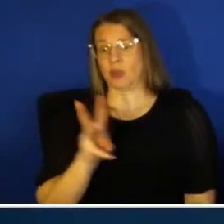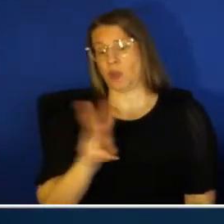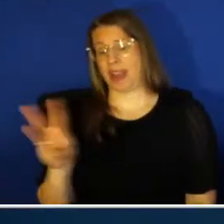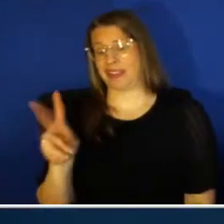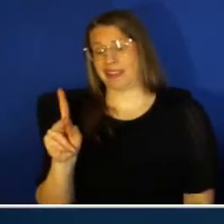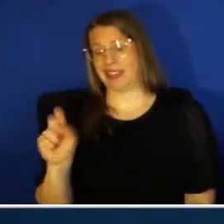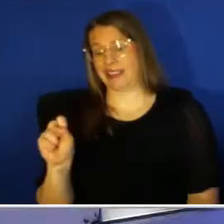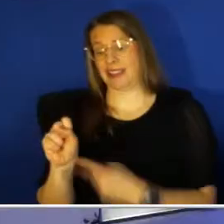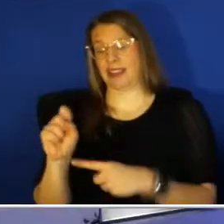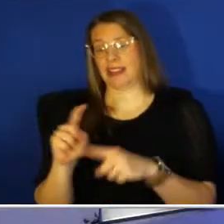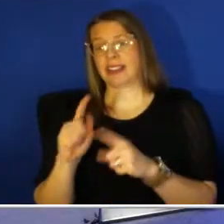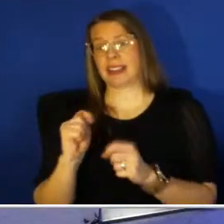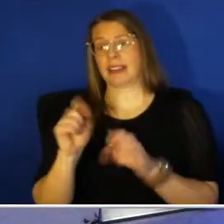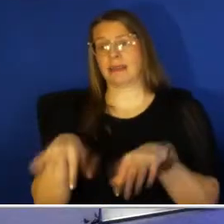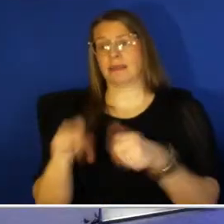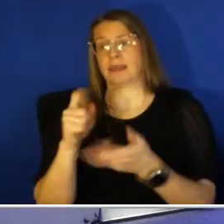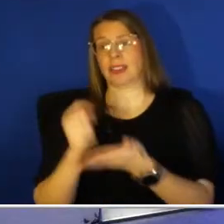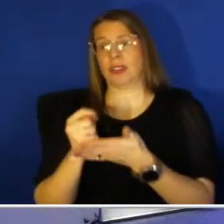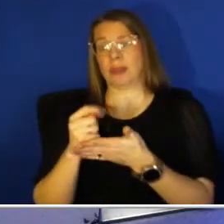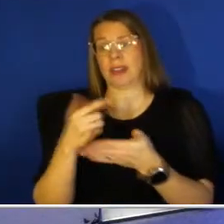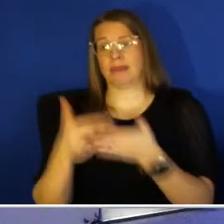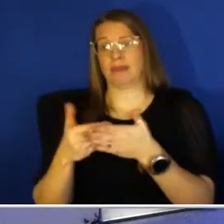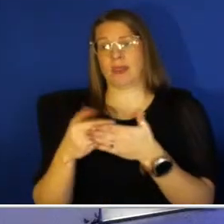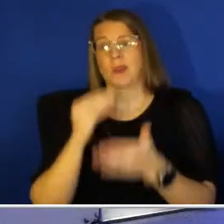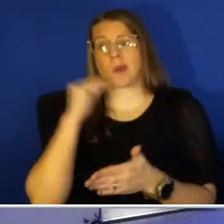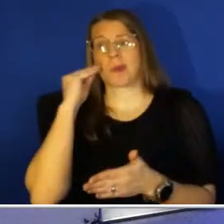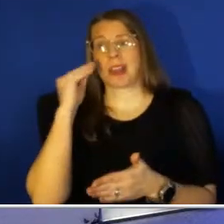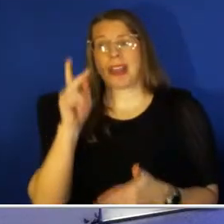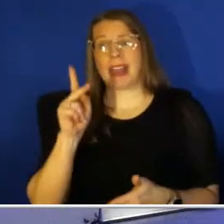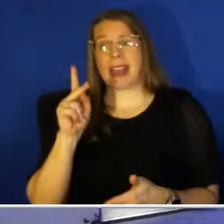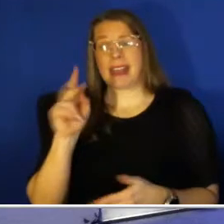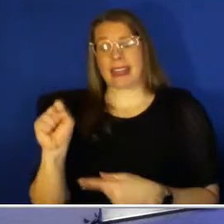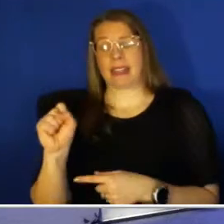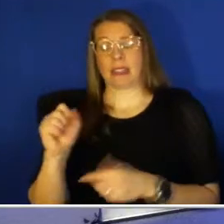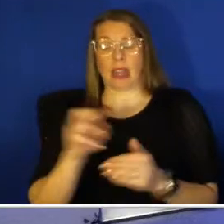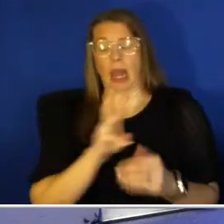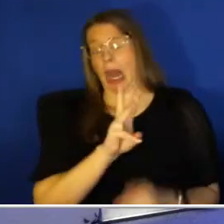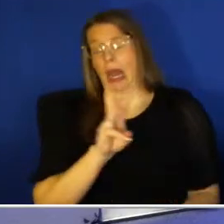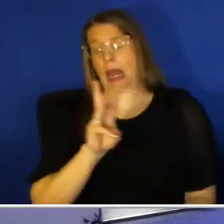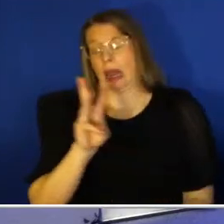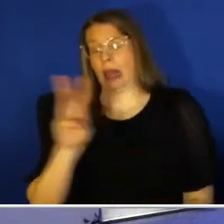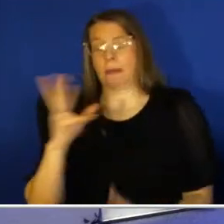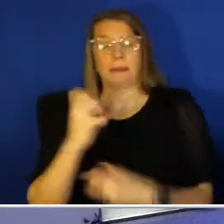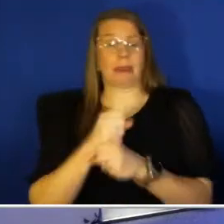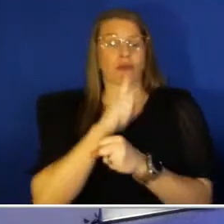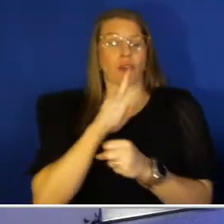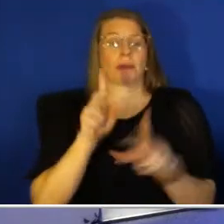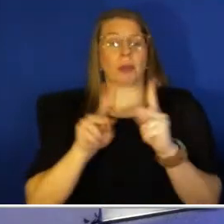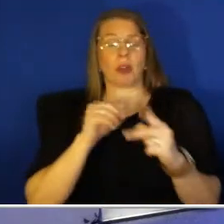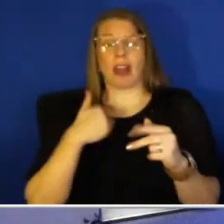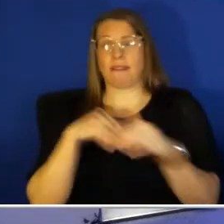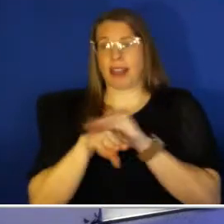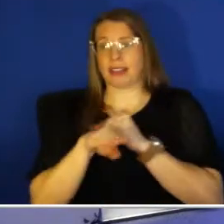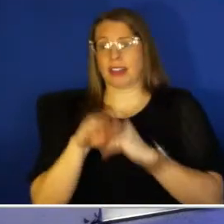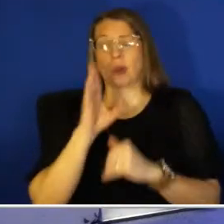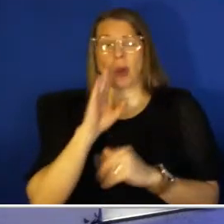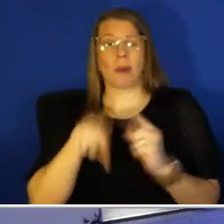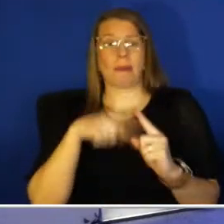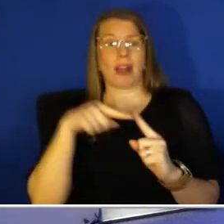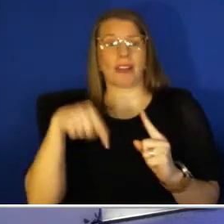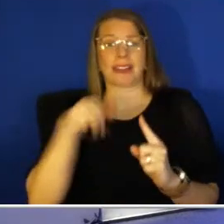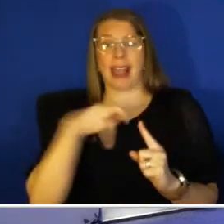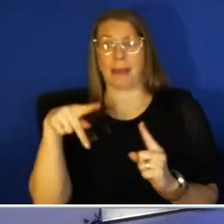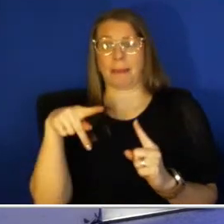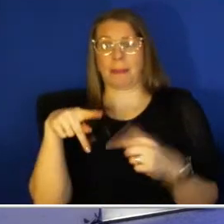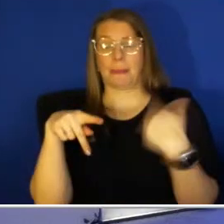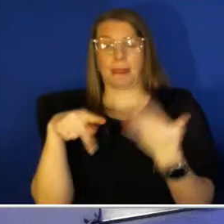closer to home. Yeah, I had to ask that question. With a state like Kansas, where you have so much out west, I want to make sure that people have access and know about this app and know the work that we're doing.